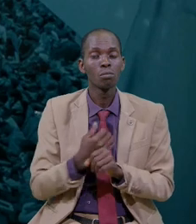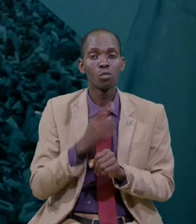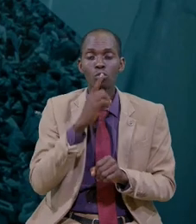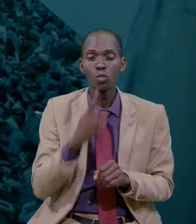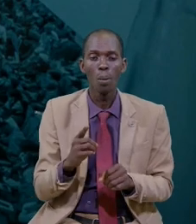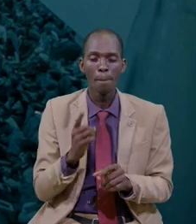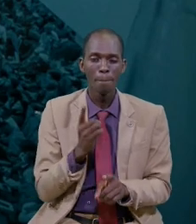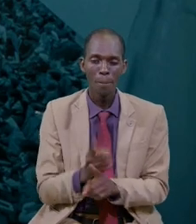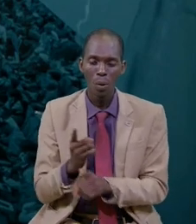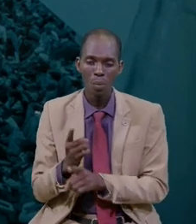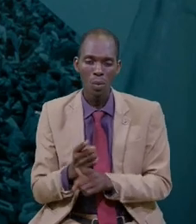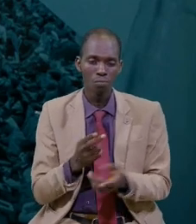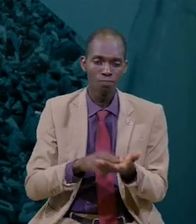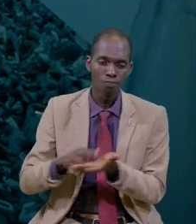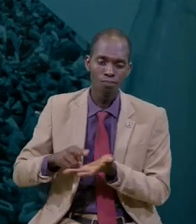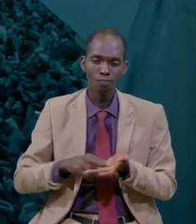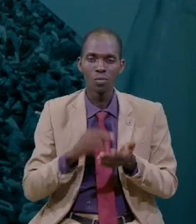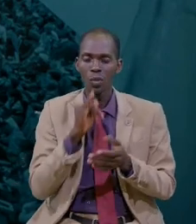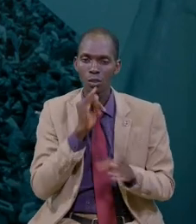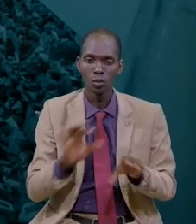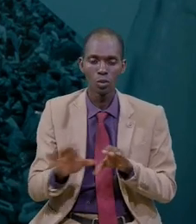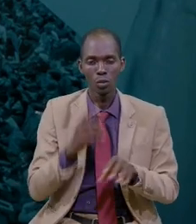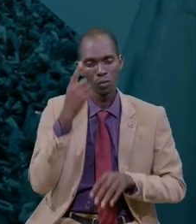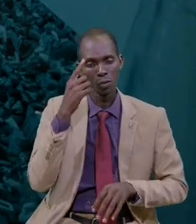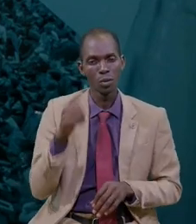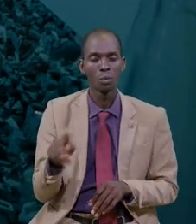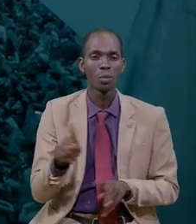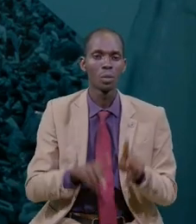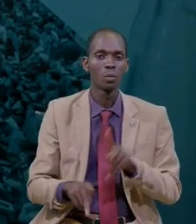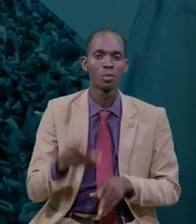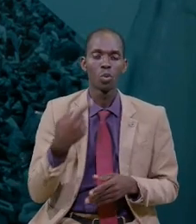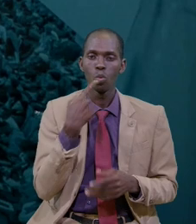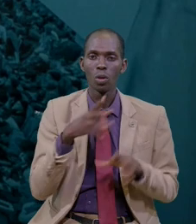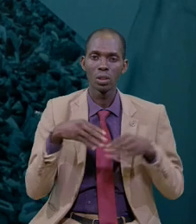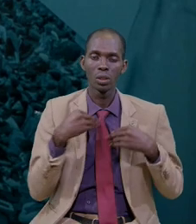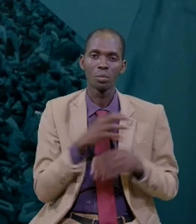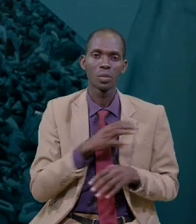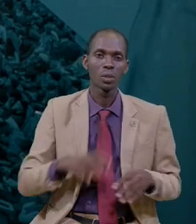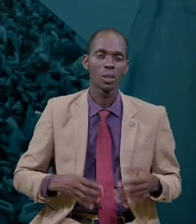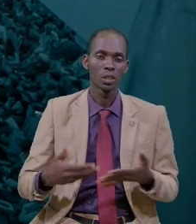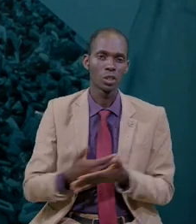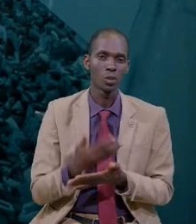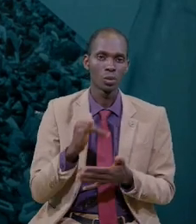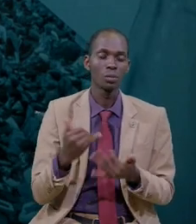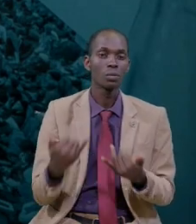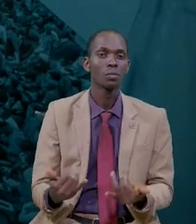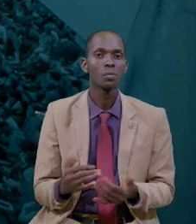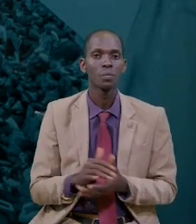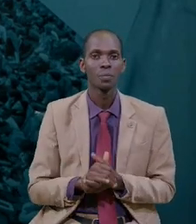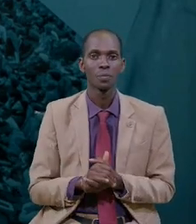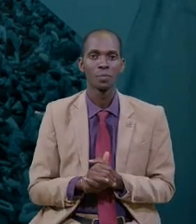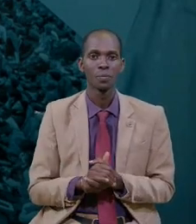is made on their behalf. Donc, chers conseillers, prenez correctement les informations, s'il